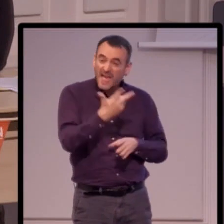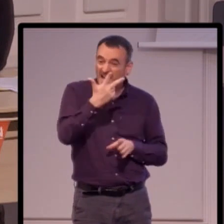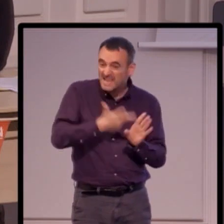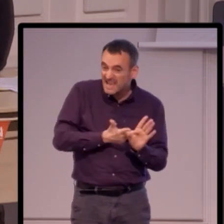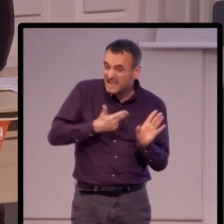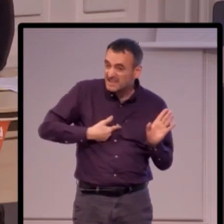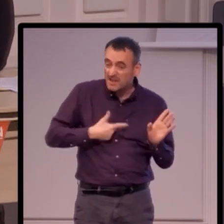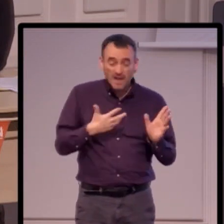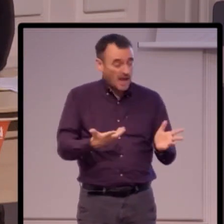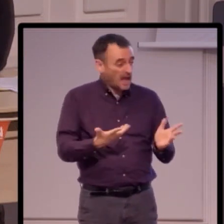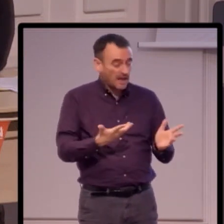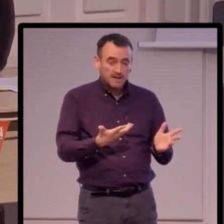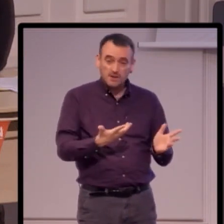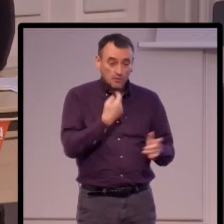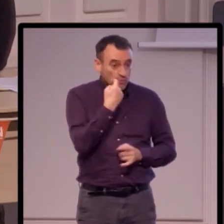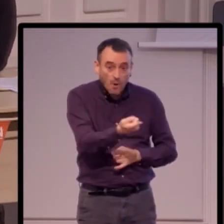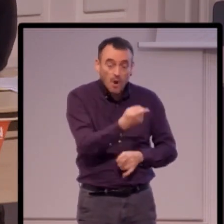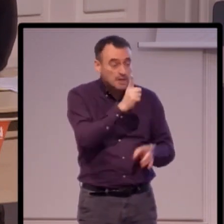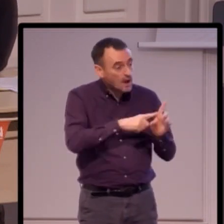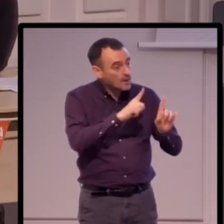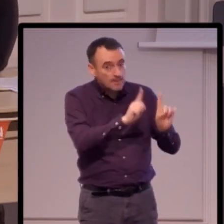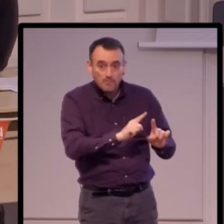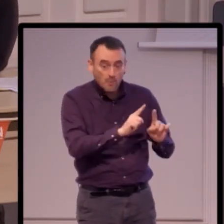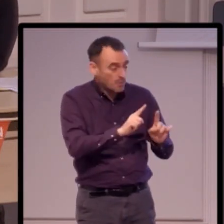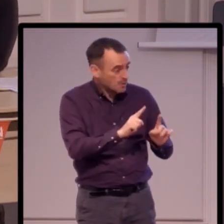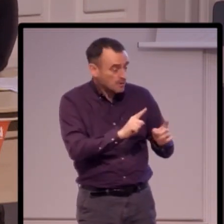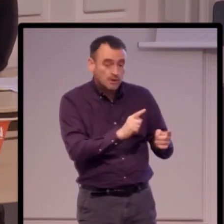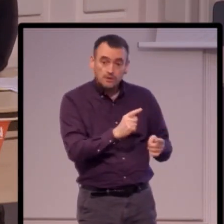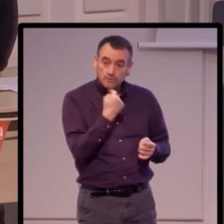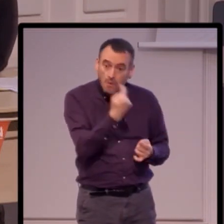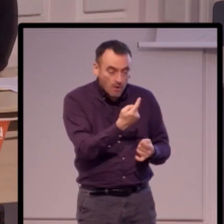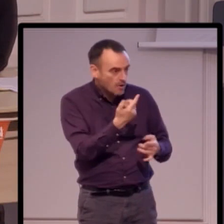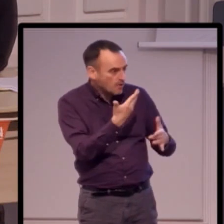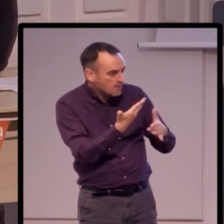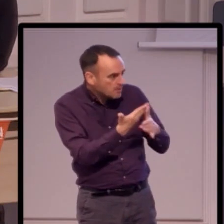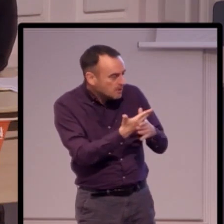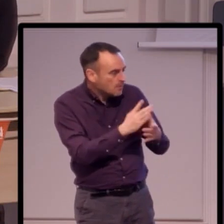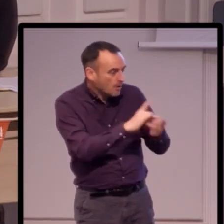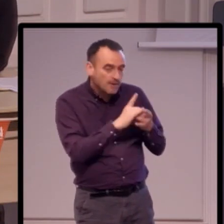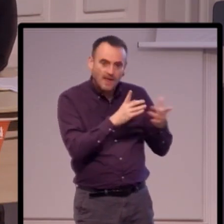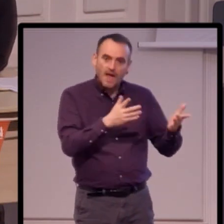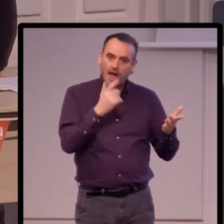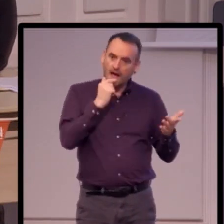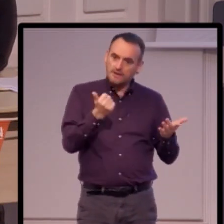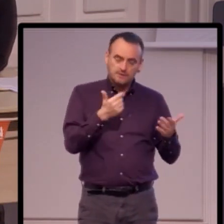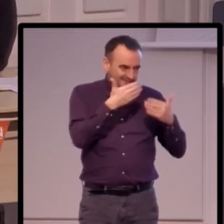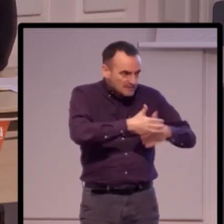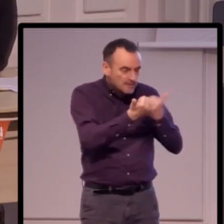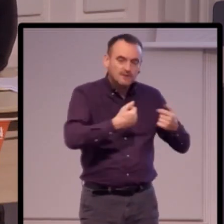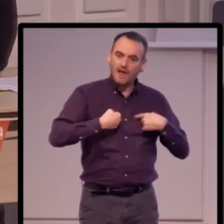something else. We've got young people coming in tomorrow, and I know that I'll leave knowing something that I didn't know before, and it feels like a real privilege